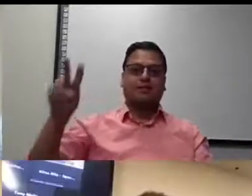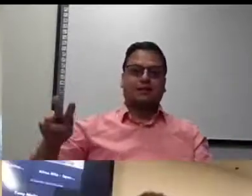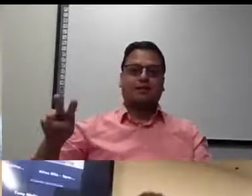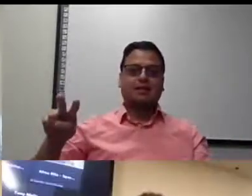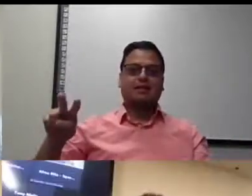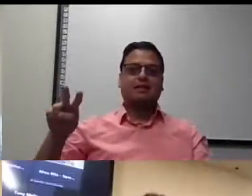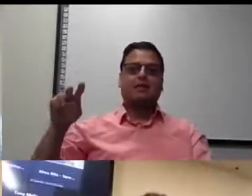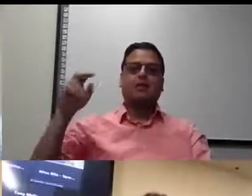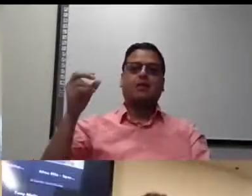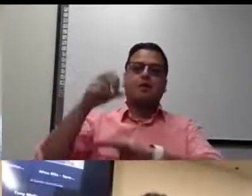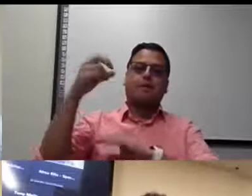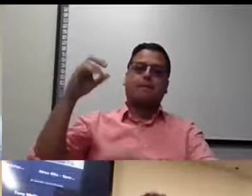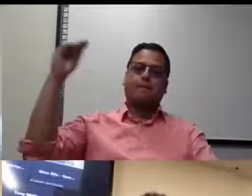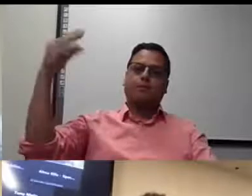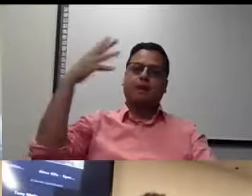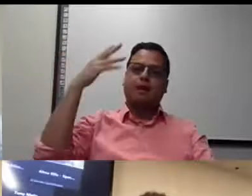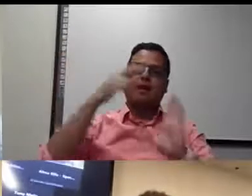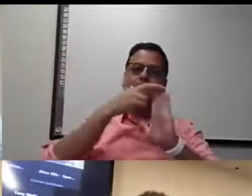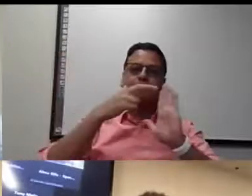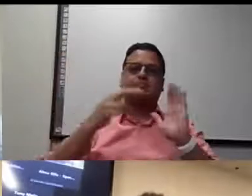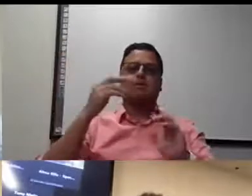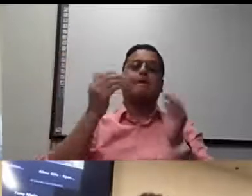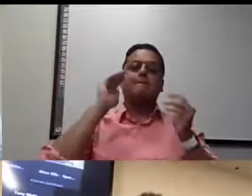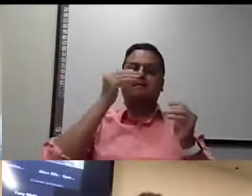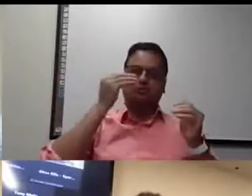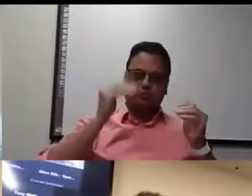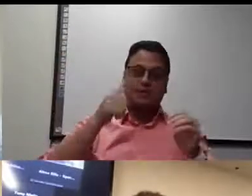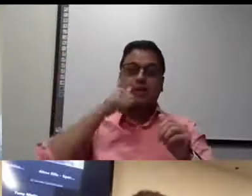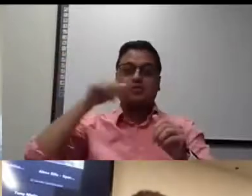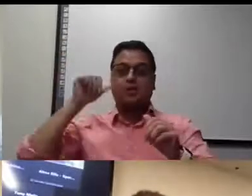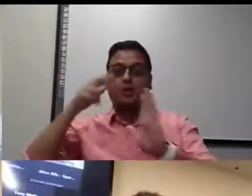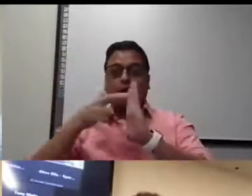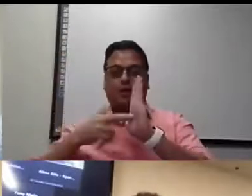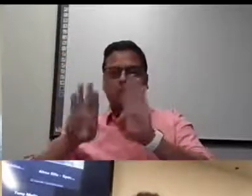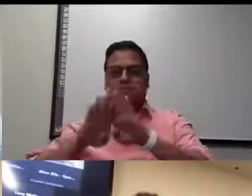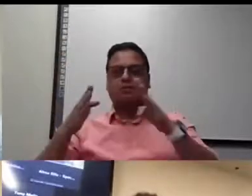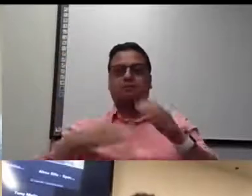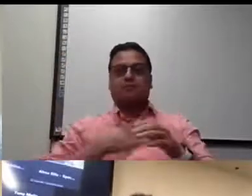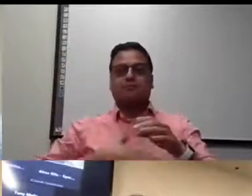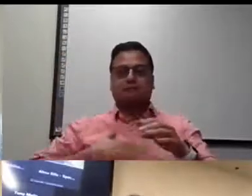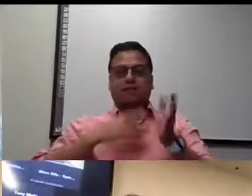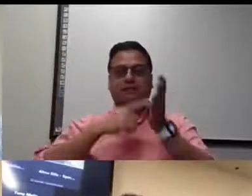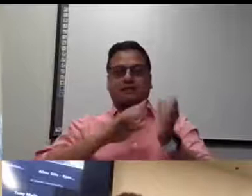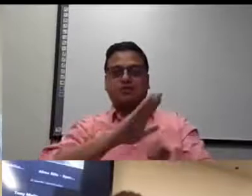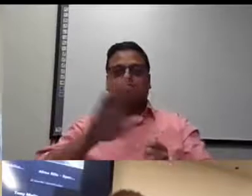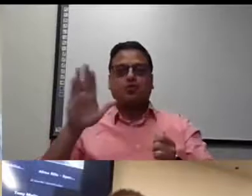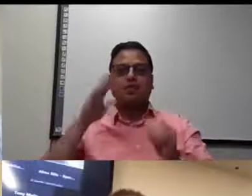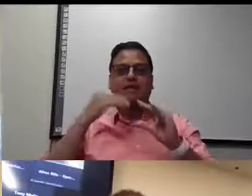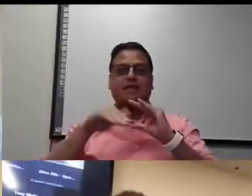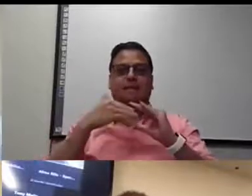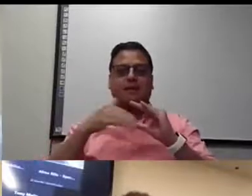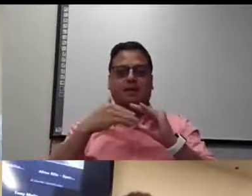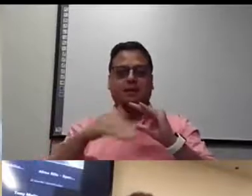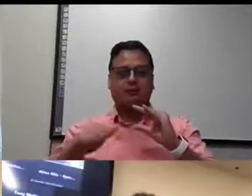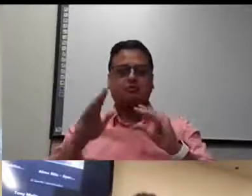Masquerade. Registration opened yesterday, so if you've not yet registered, please take a moment to check your email from the foundation